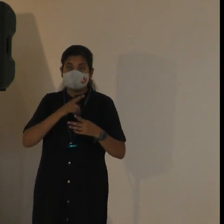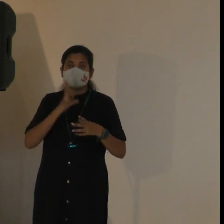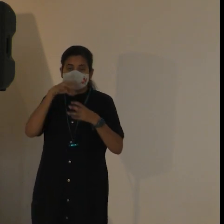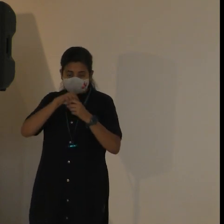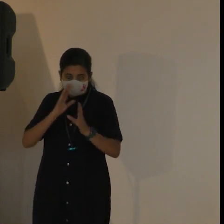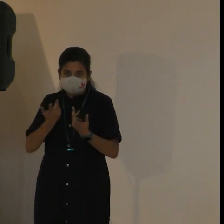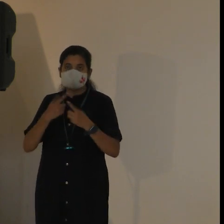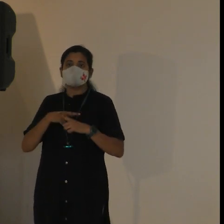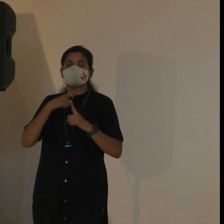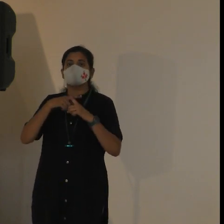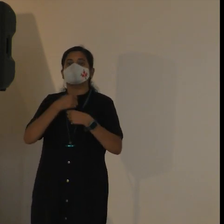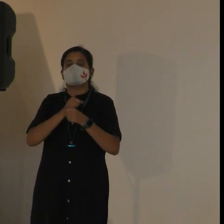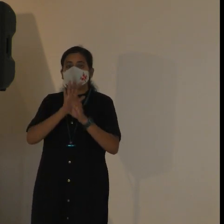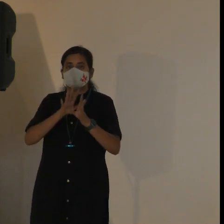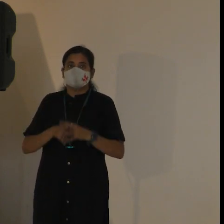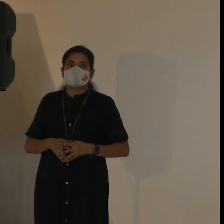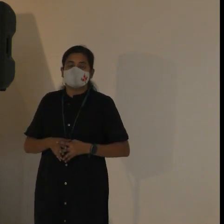involved in and are creating.